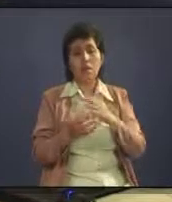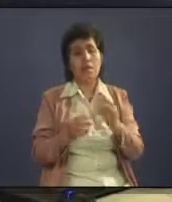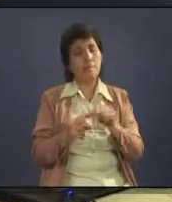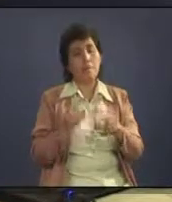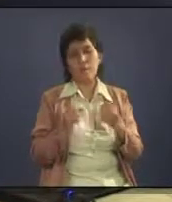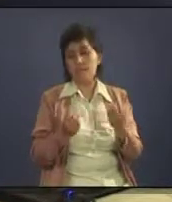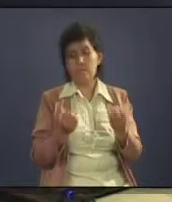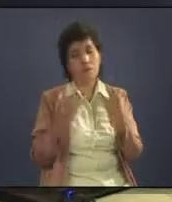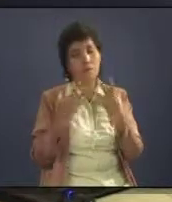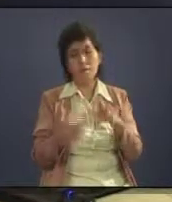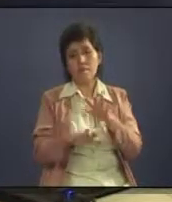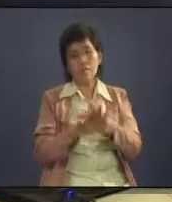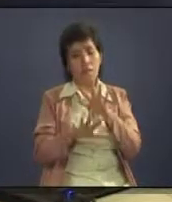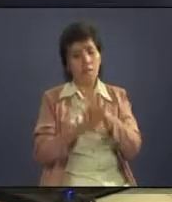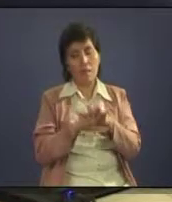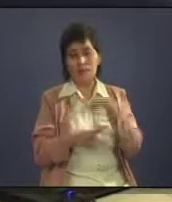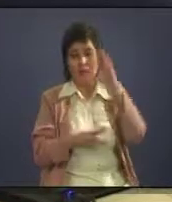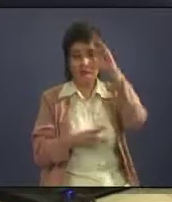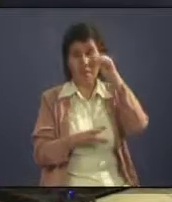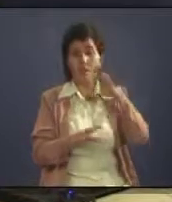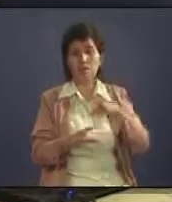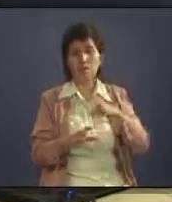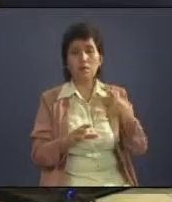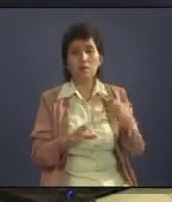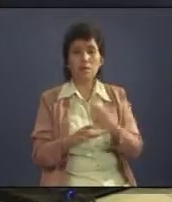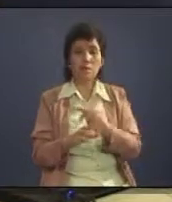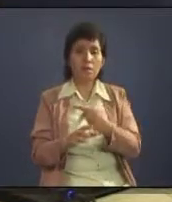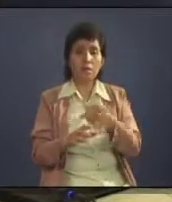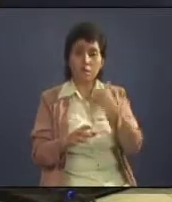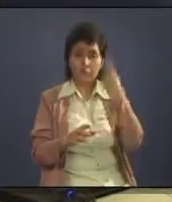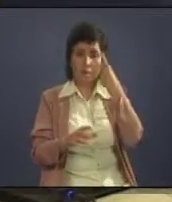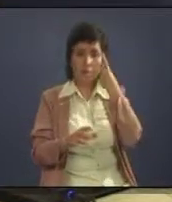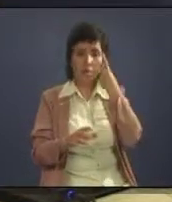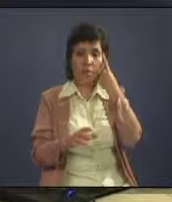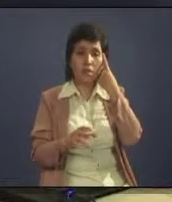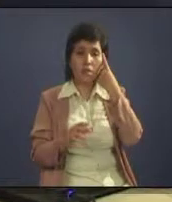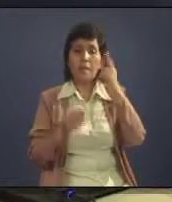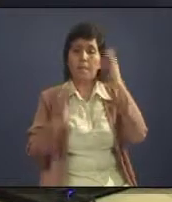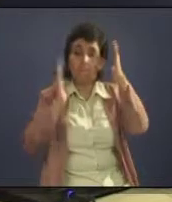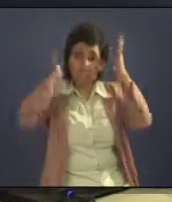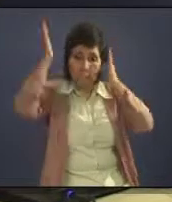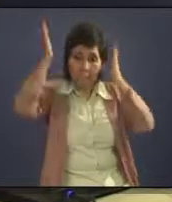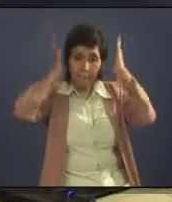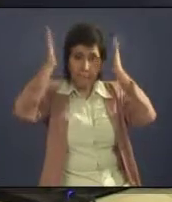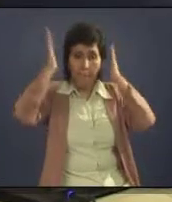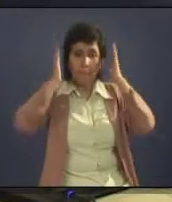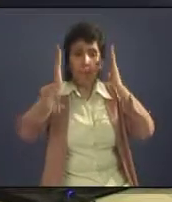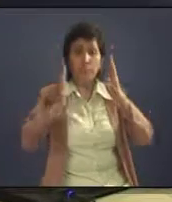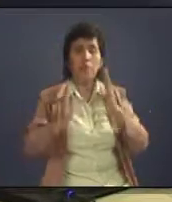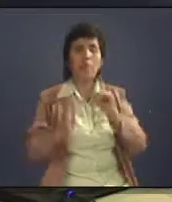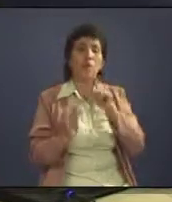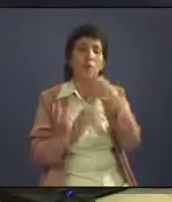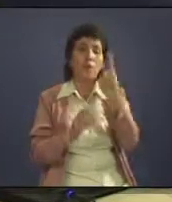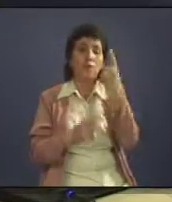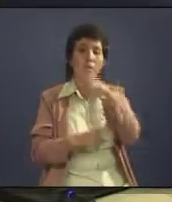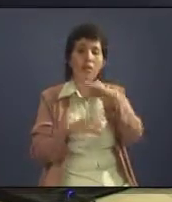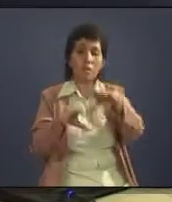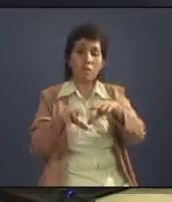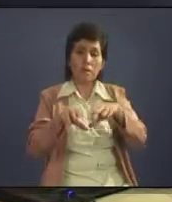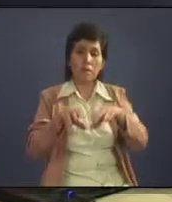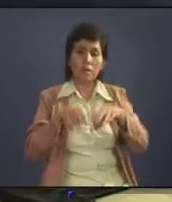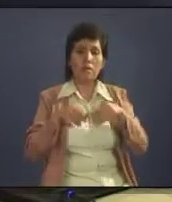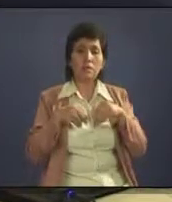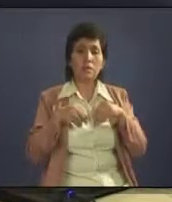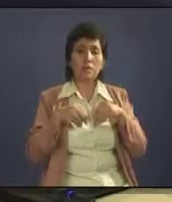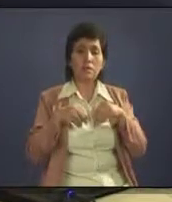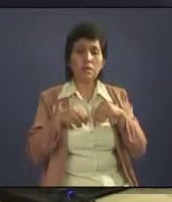but a lot of them it's male. Or we can even wonder, would Malaysia one day accept